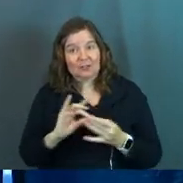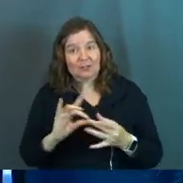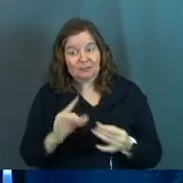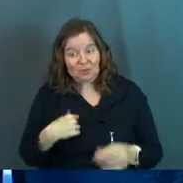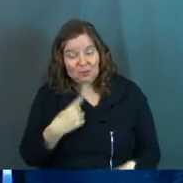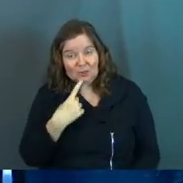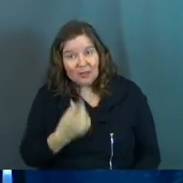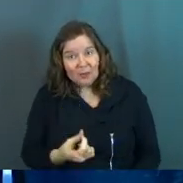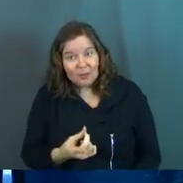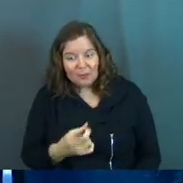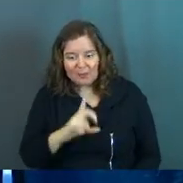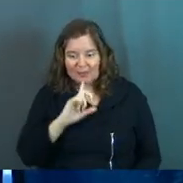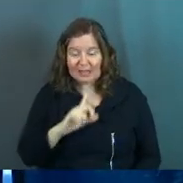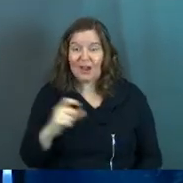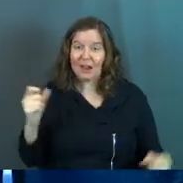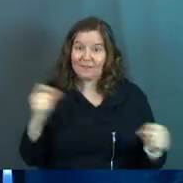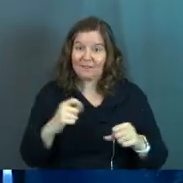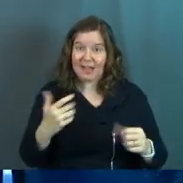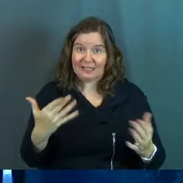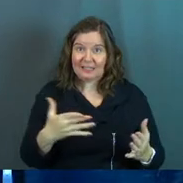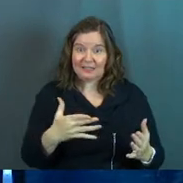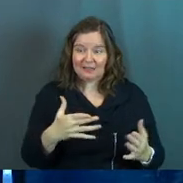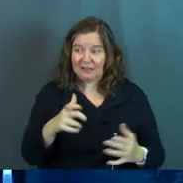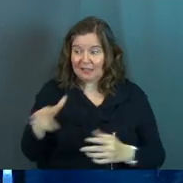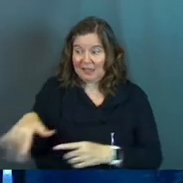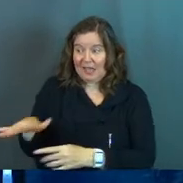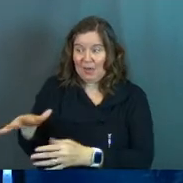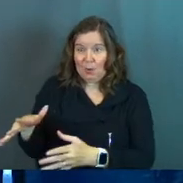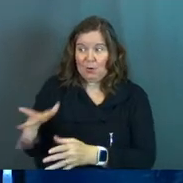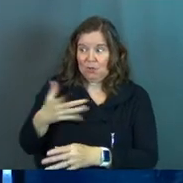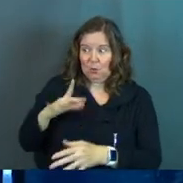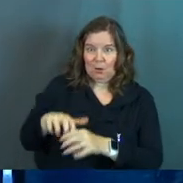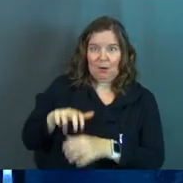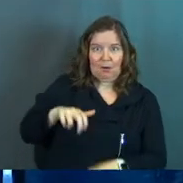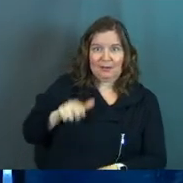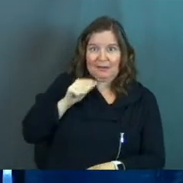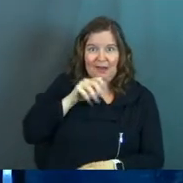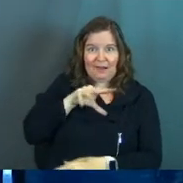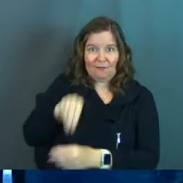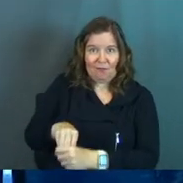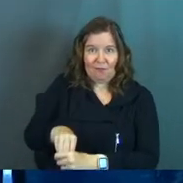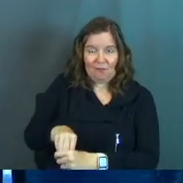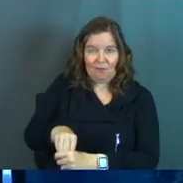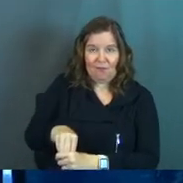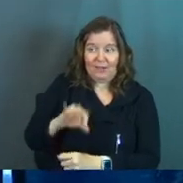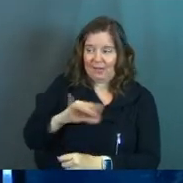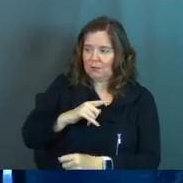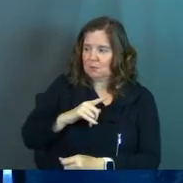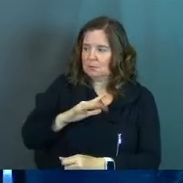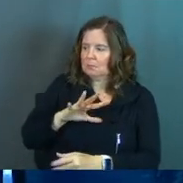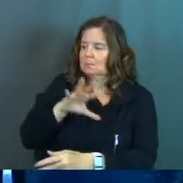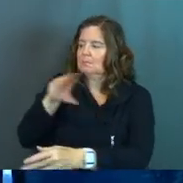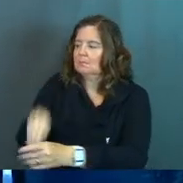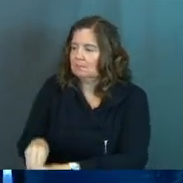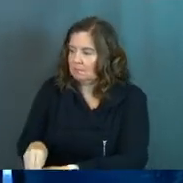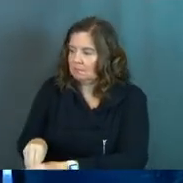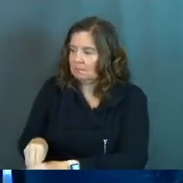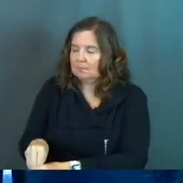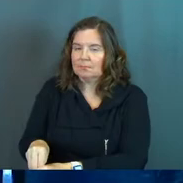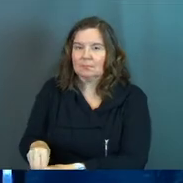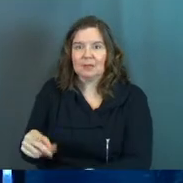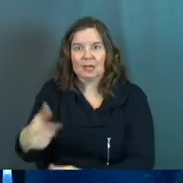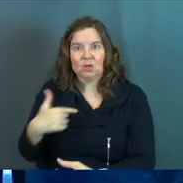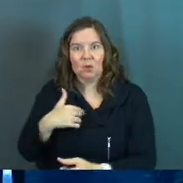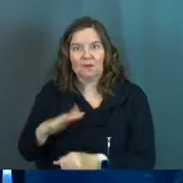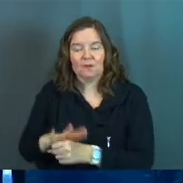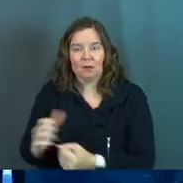say to you? There's fights over here. They were leaving you alone. If you grab those things,